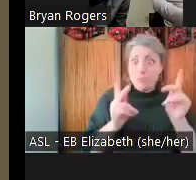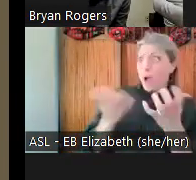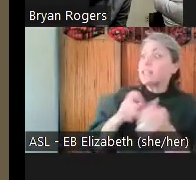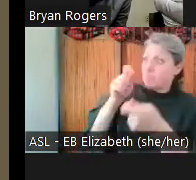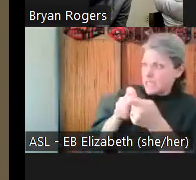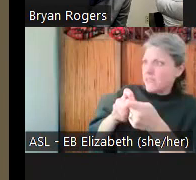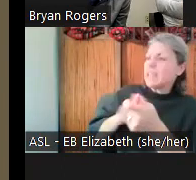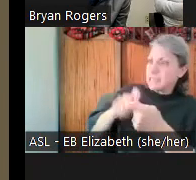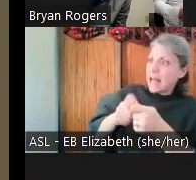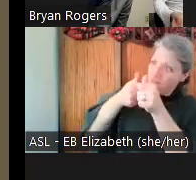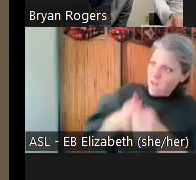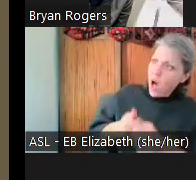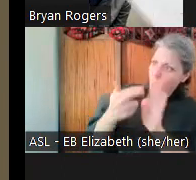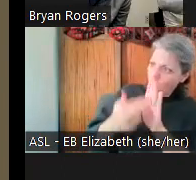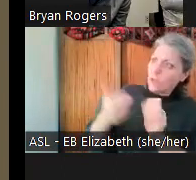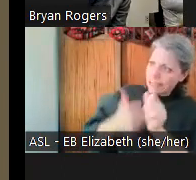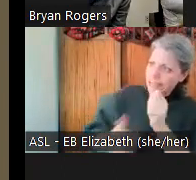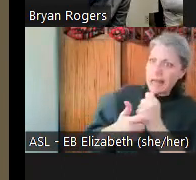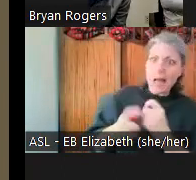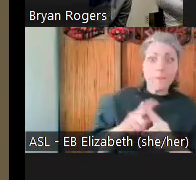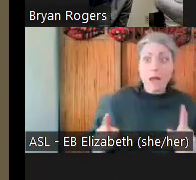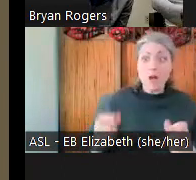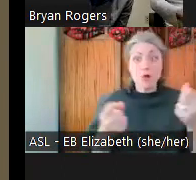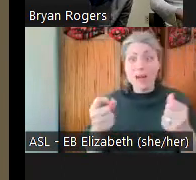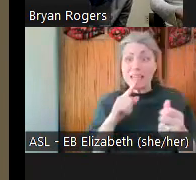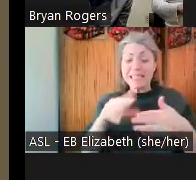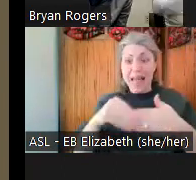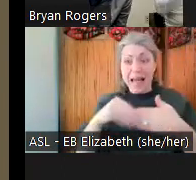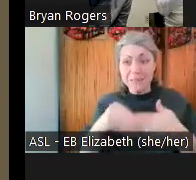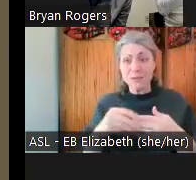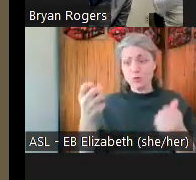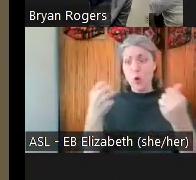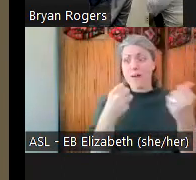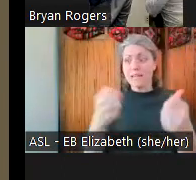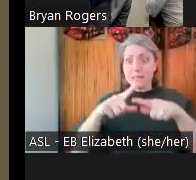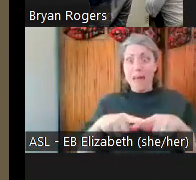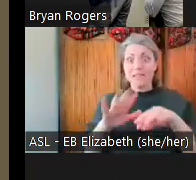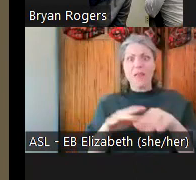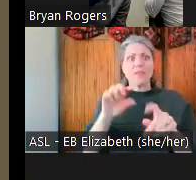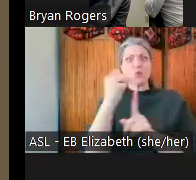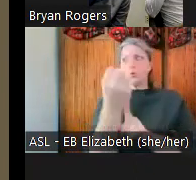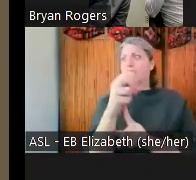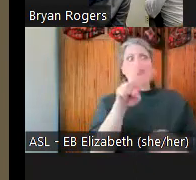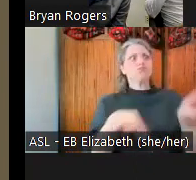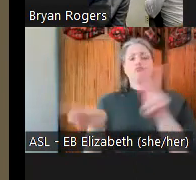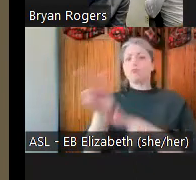time, which is not how it works in driving. So those people typically wouldn't do very well, unfortunately.